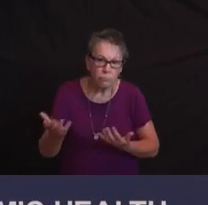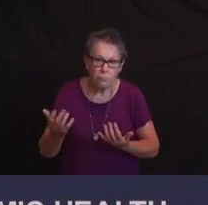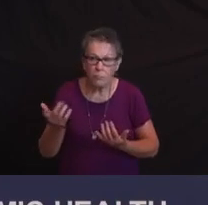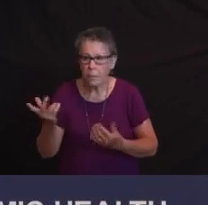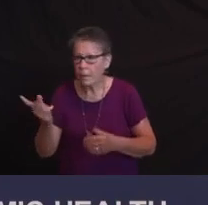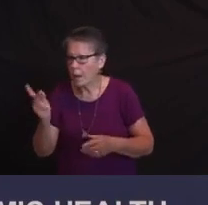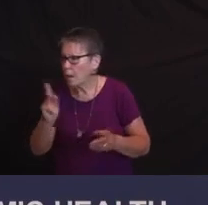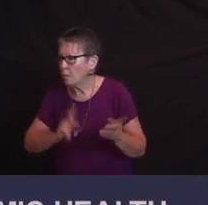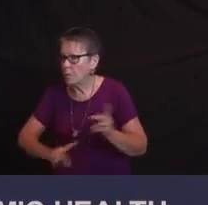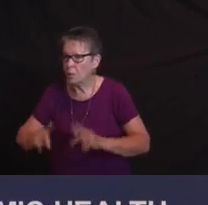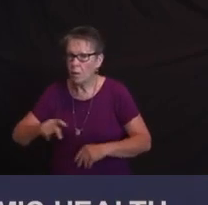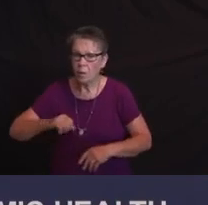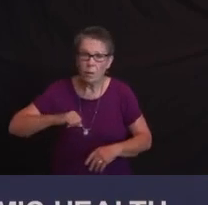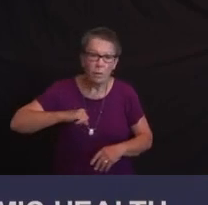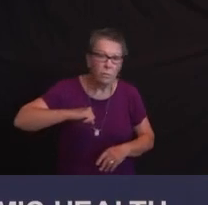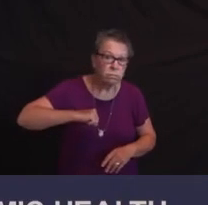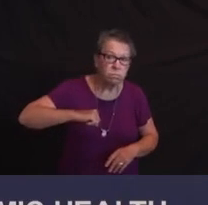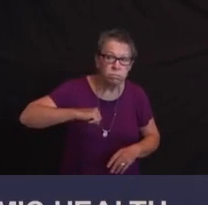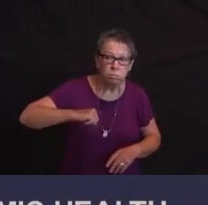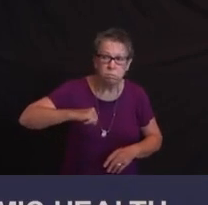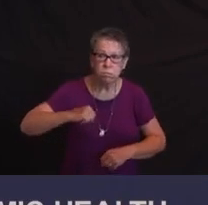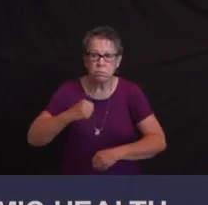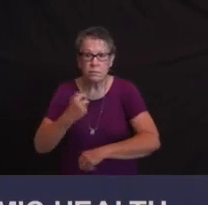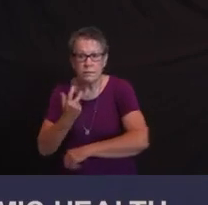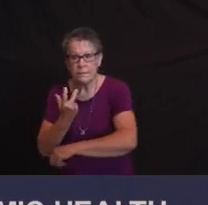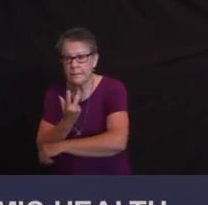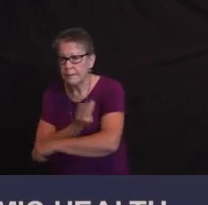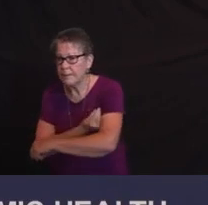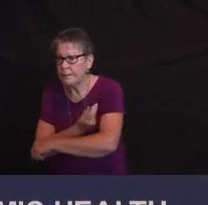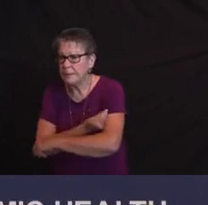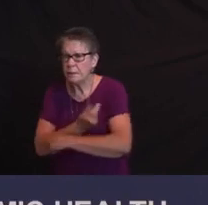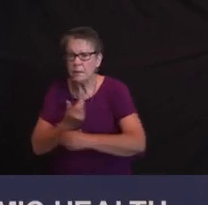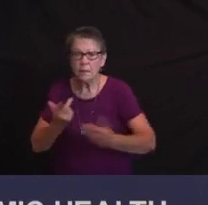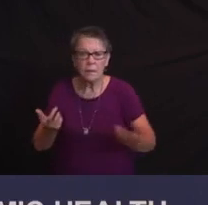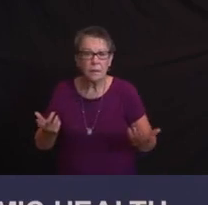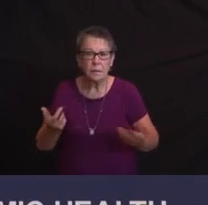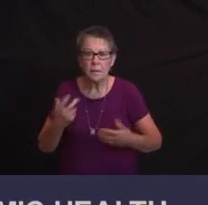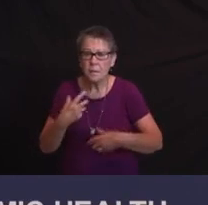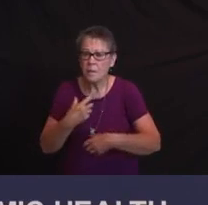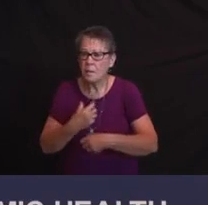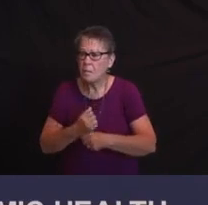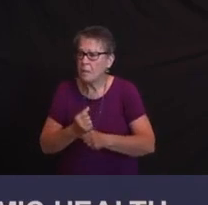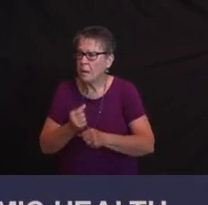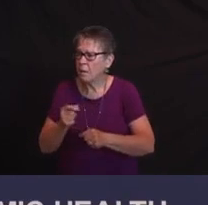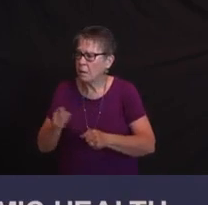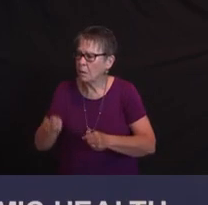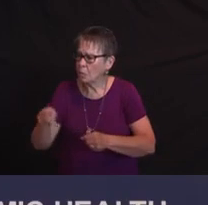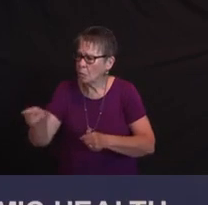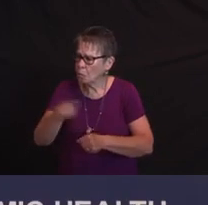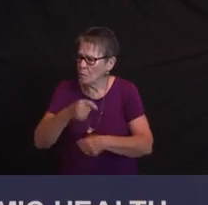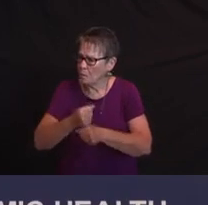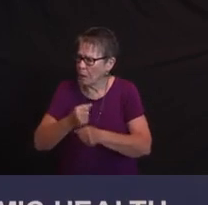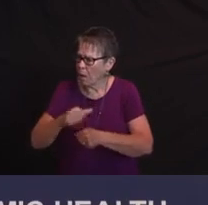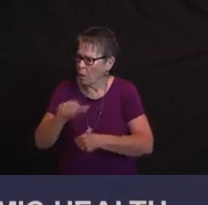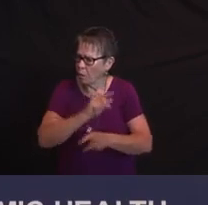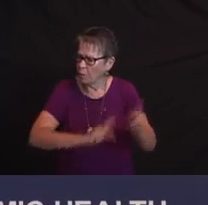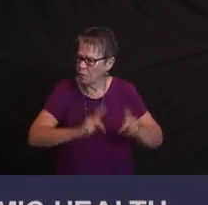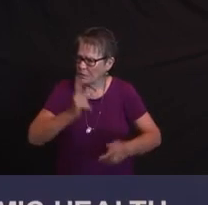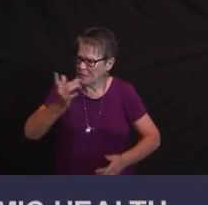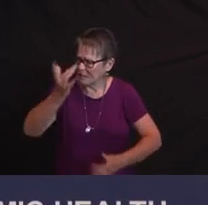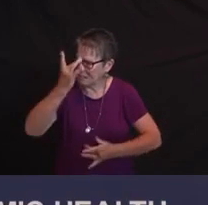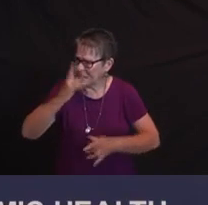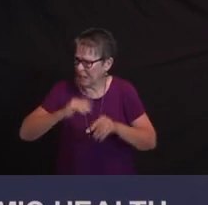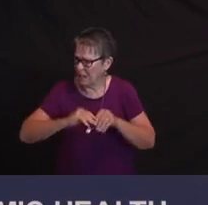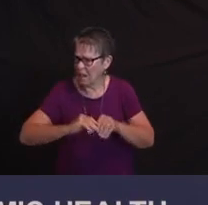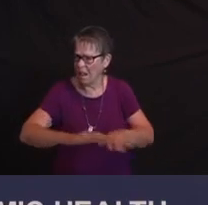are irresponsibly repeating stuff that they're hearing as though it's true. I mean, I'm not getting political, but the people